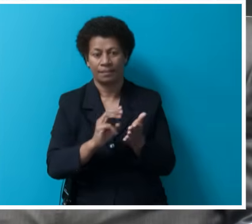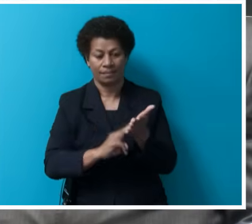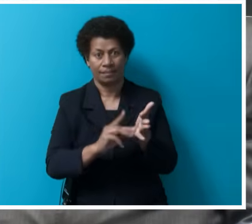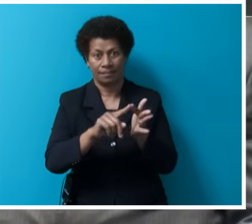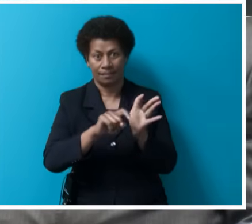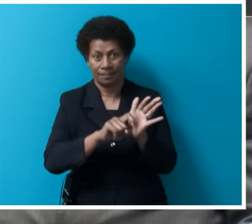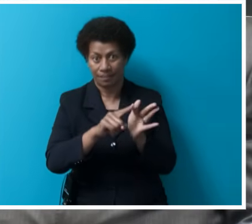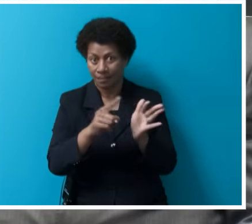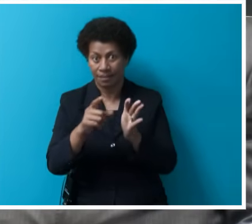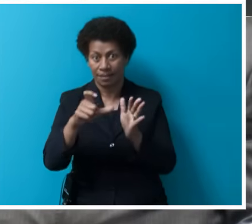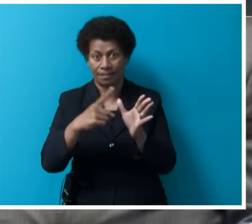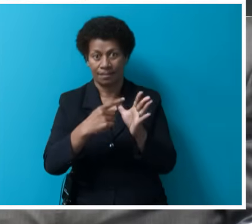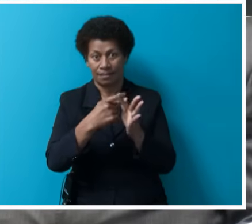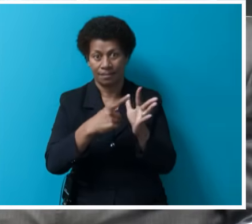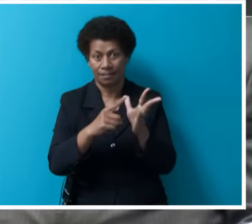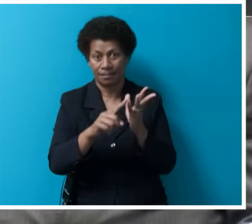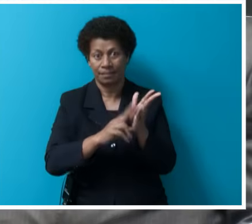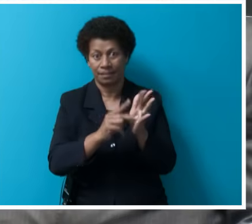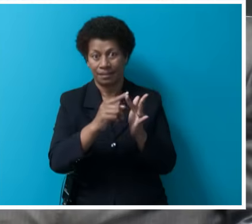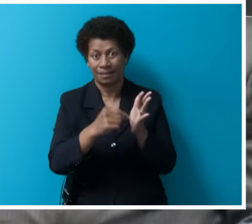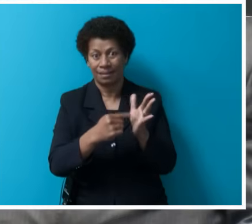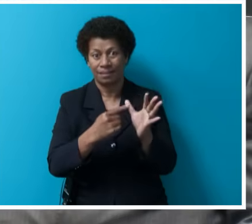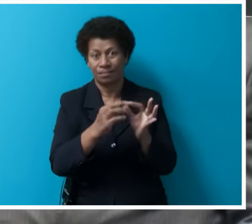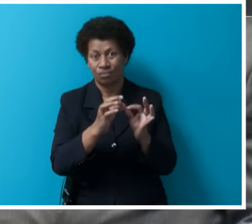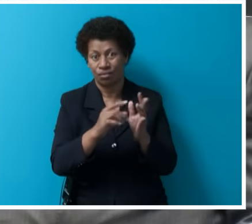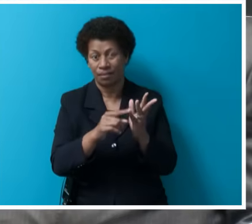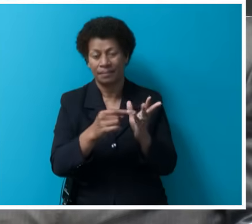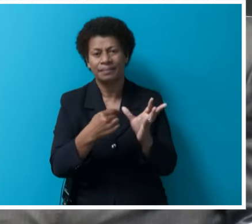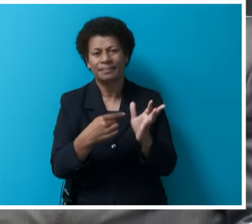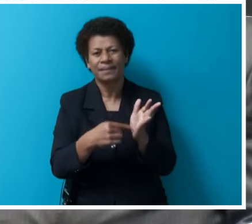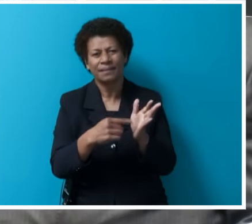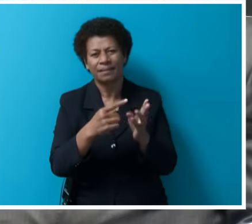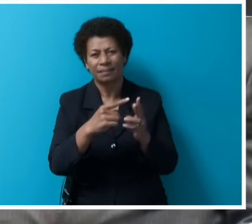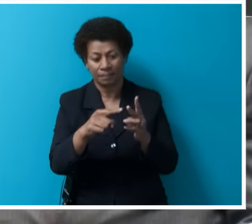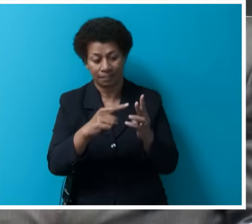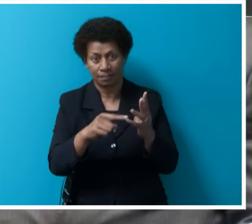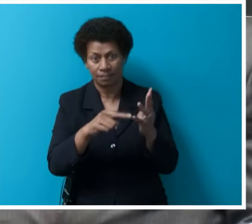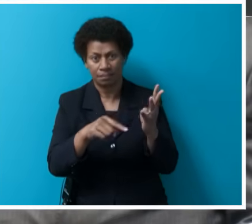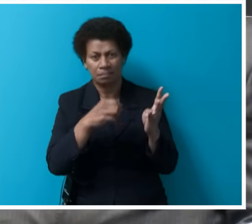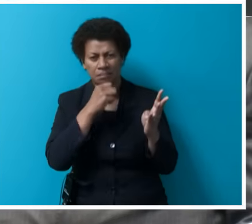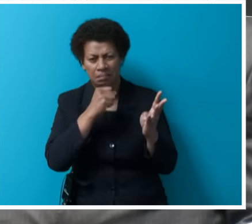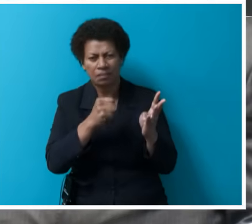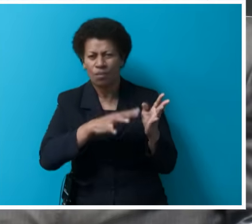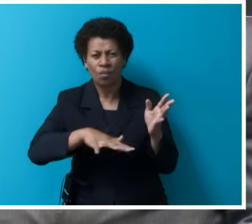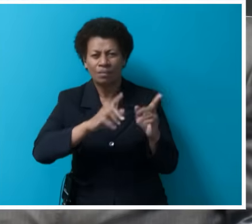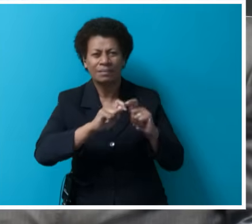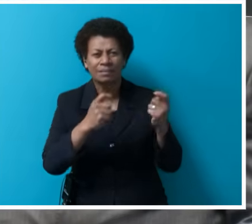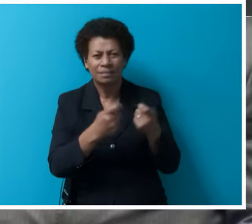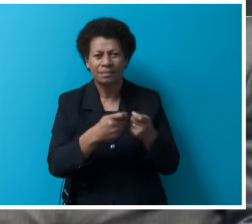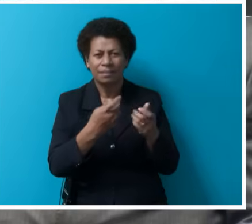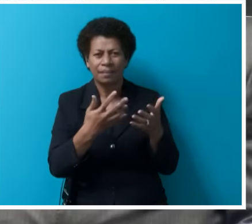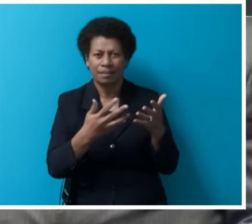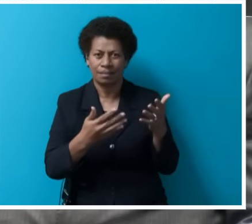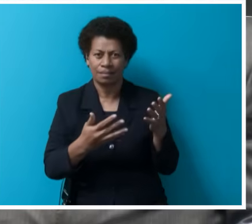Arvono, Melissa Kwan, Videlu Vitu Kawalu, Miriama Ketenromo, Sandeep